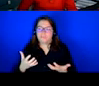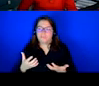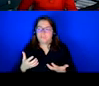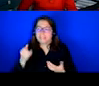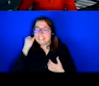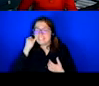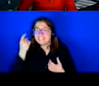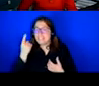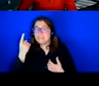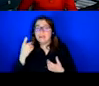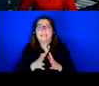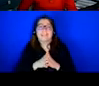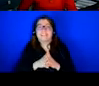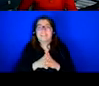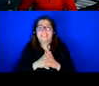is